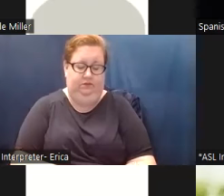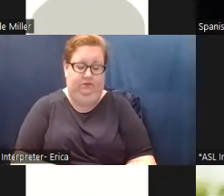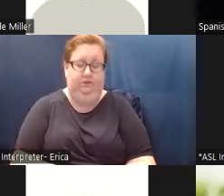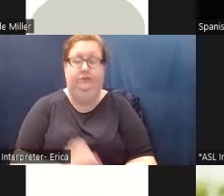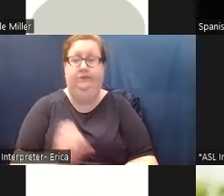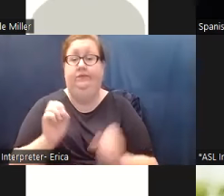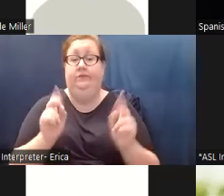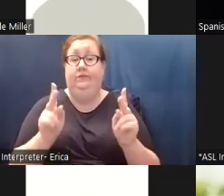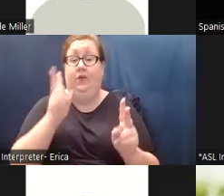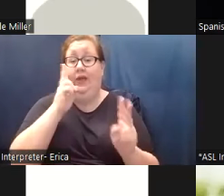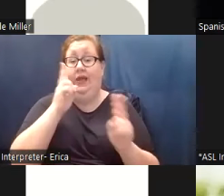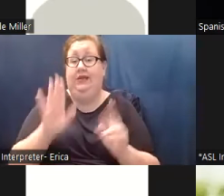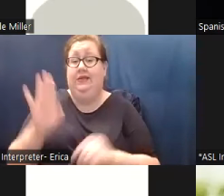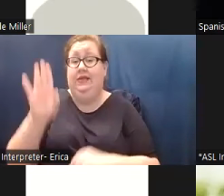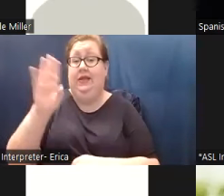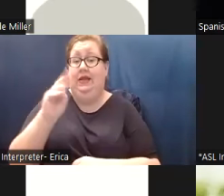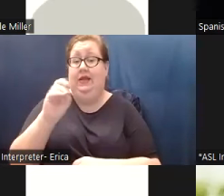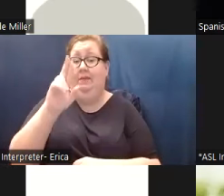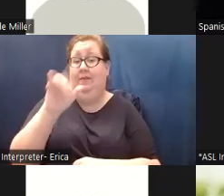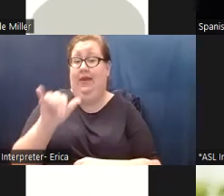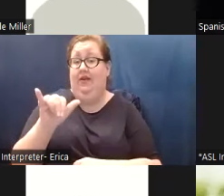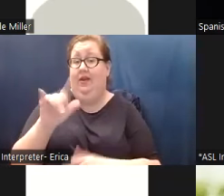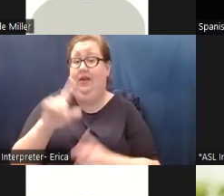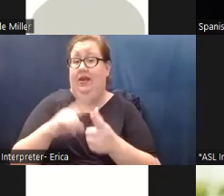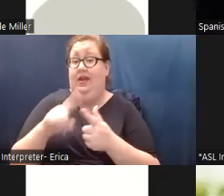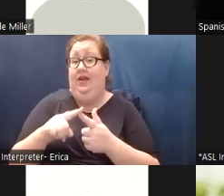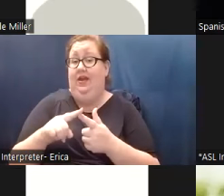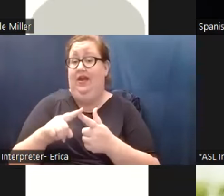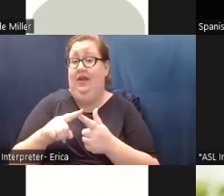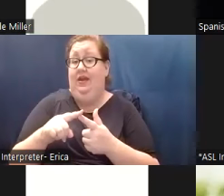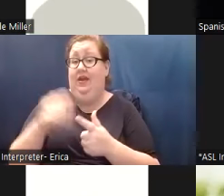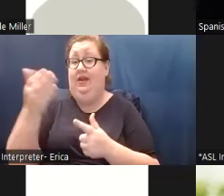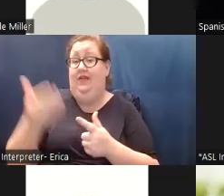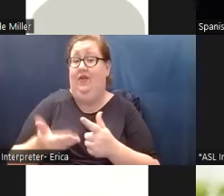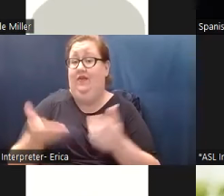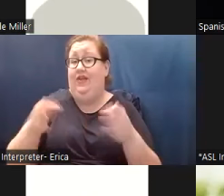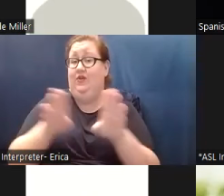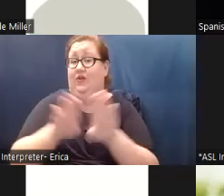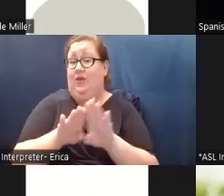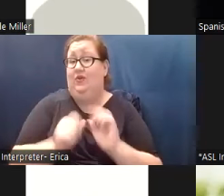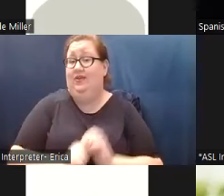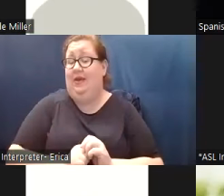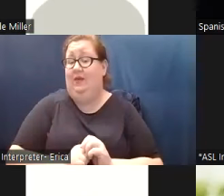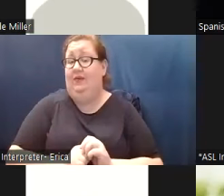All right, I see a hand, Mary, and then I will invite you to close us out.